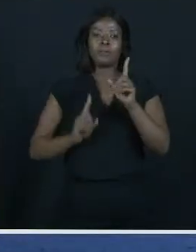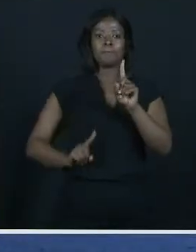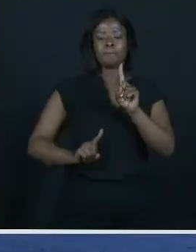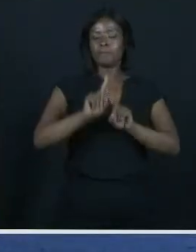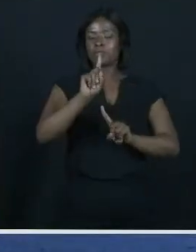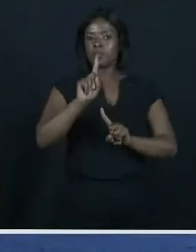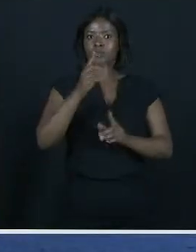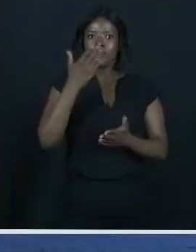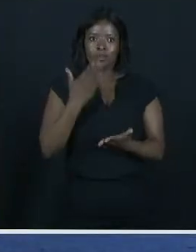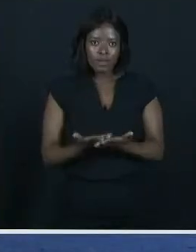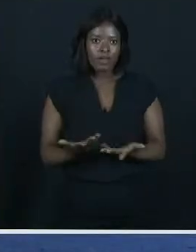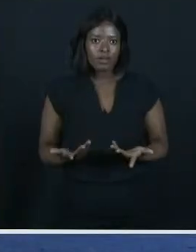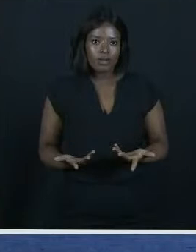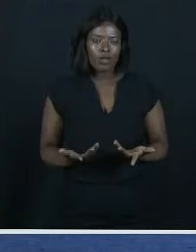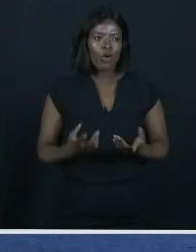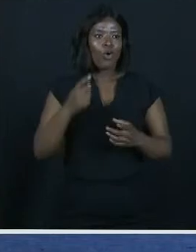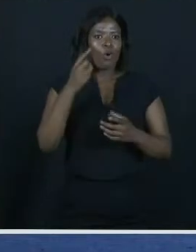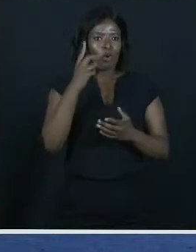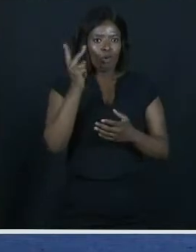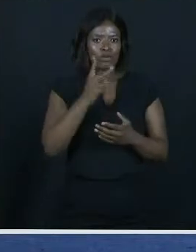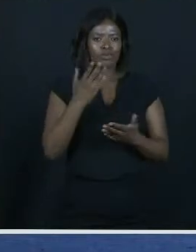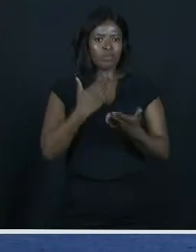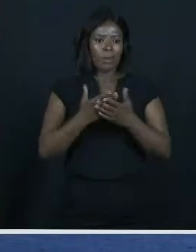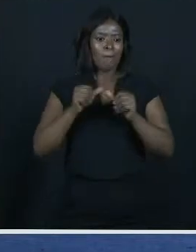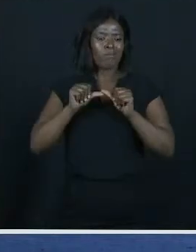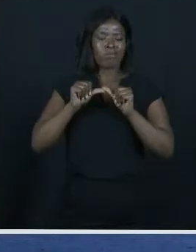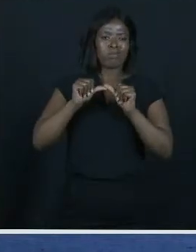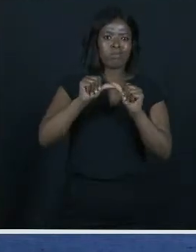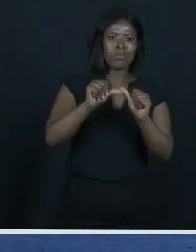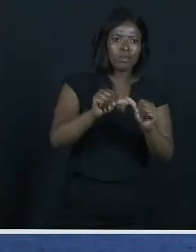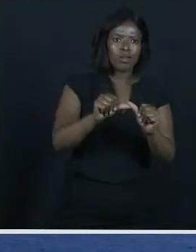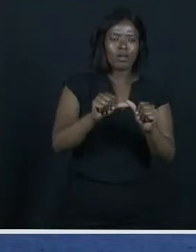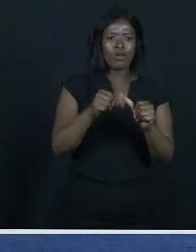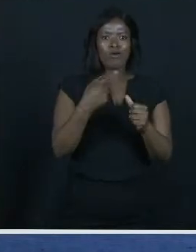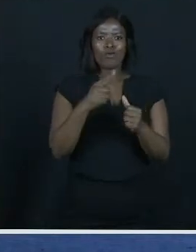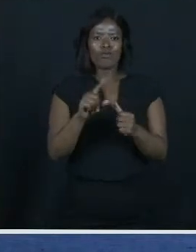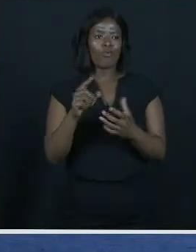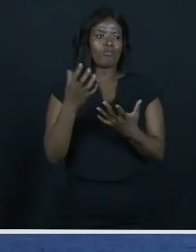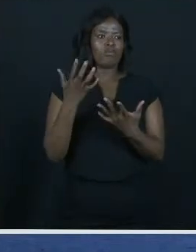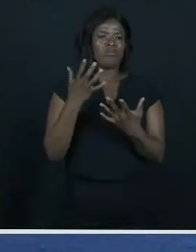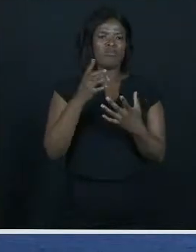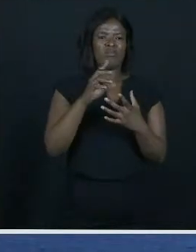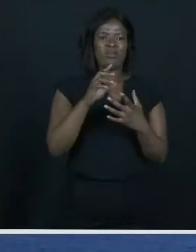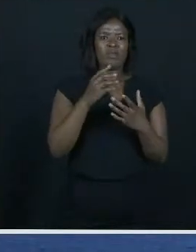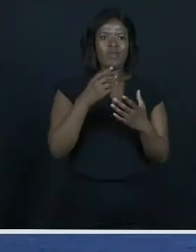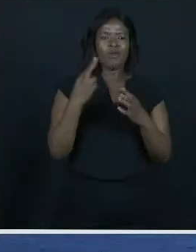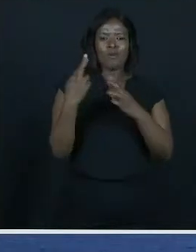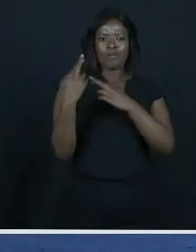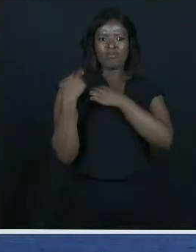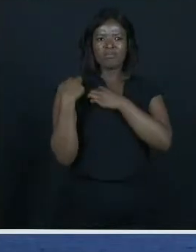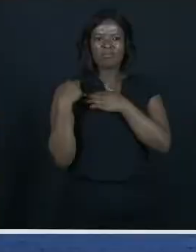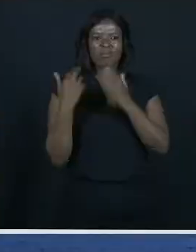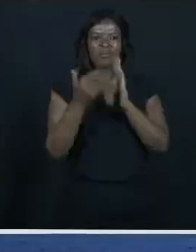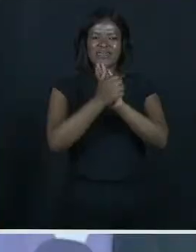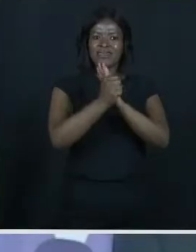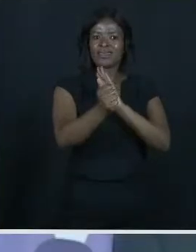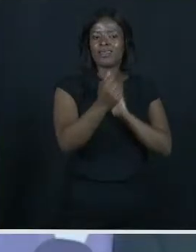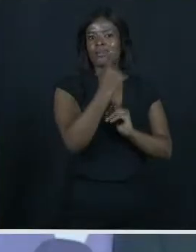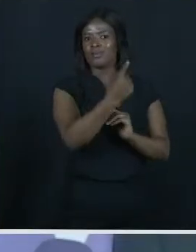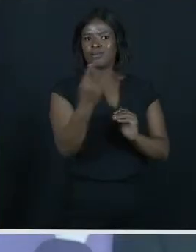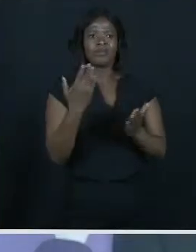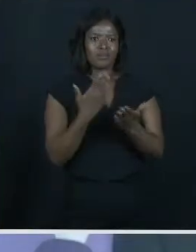In this way, the system becomes functional and a true reflection of our collective talent and abilities. In the same